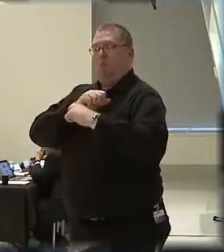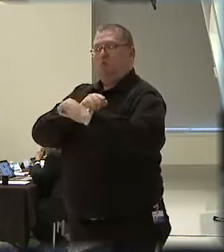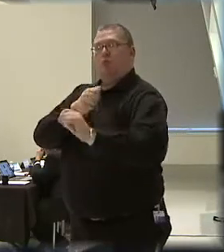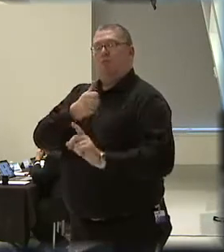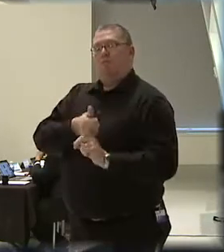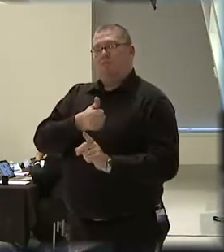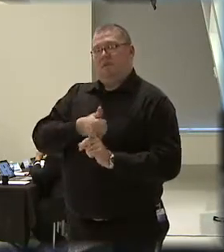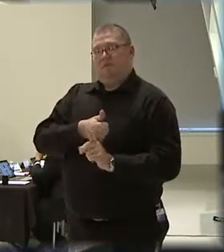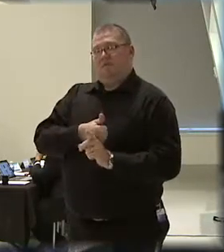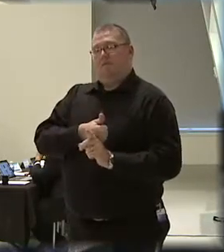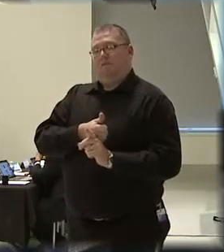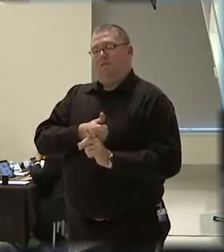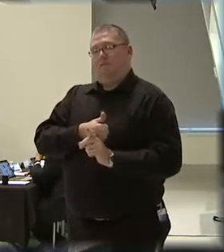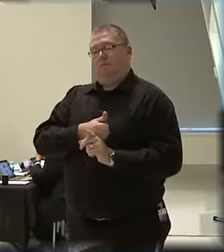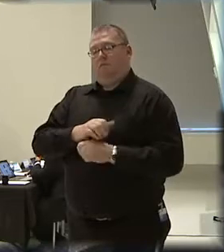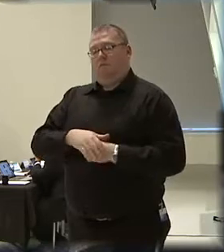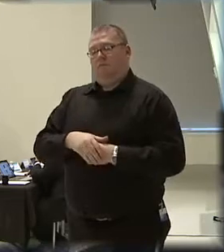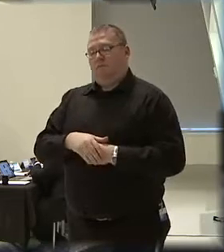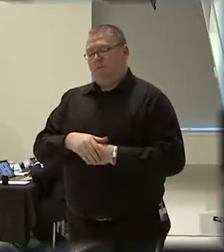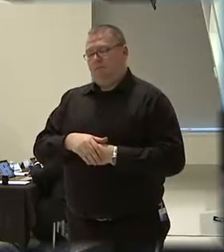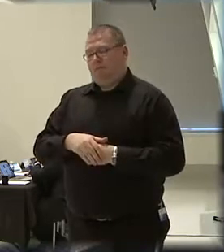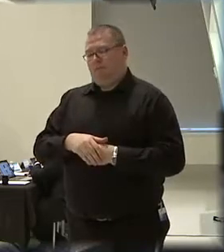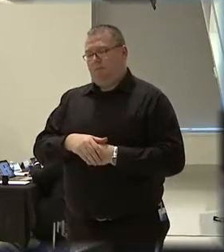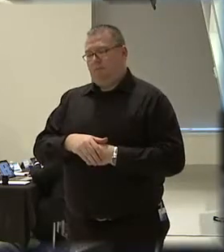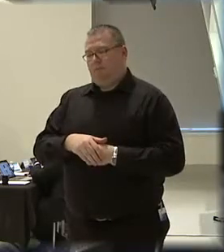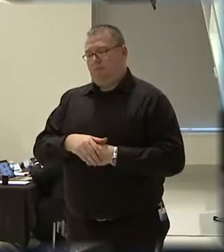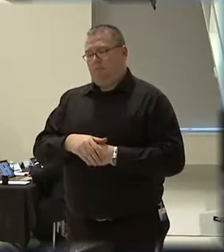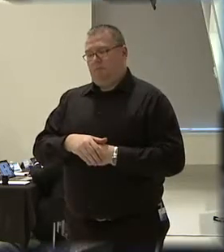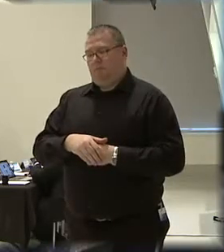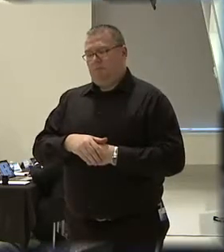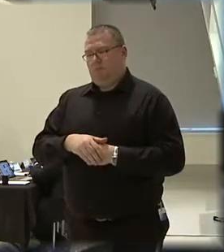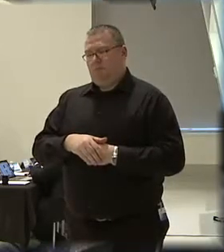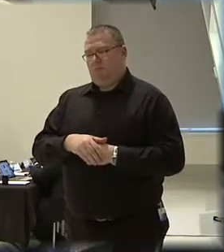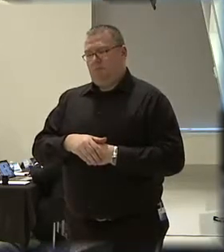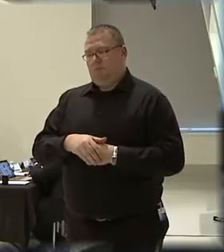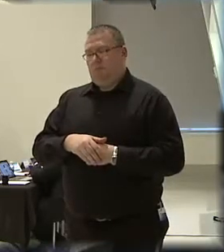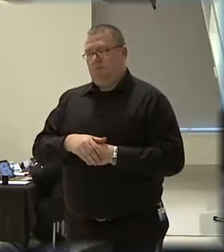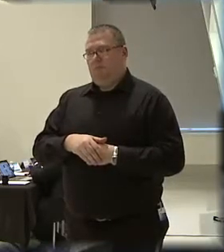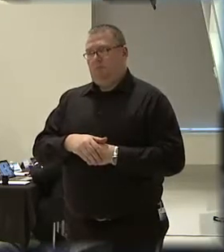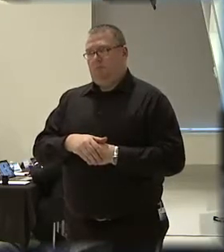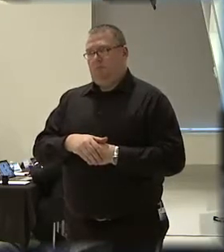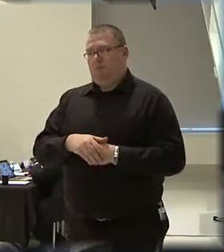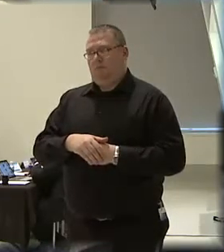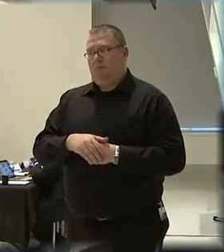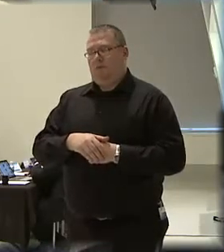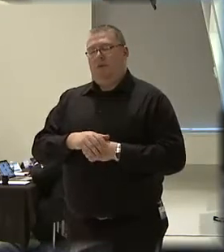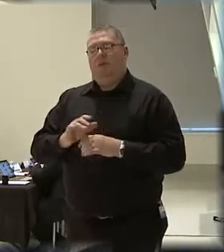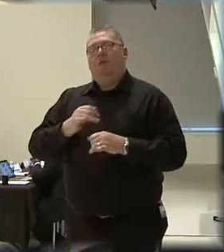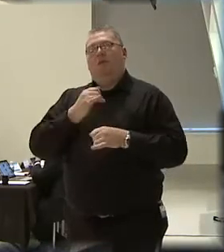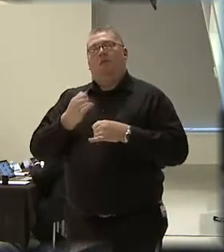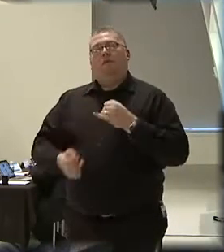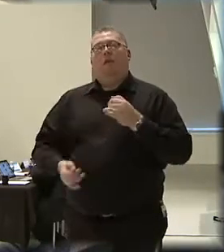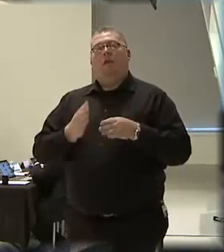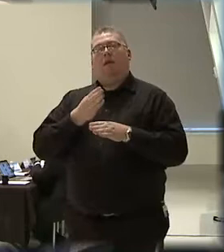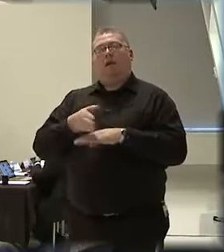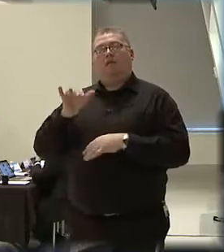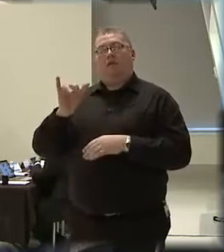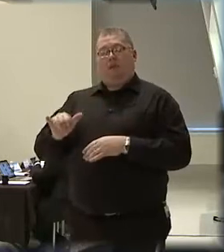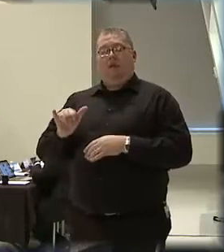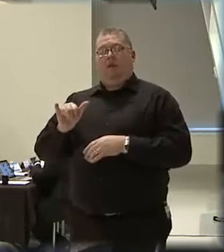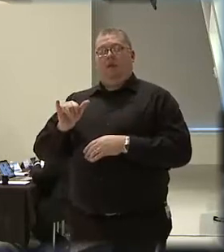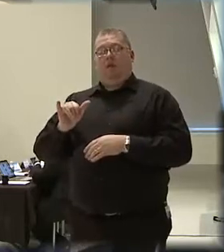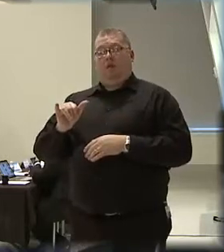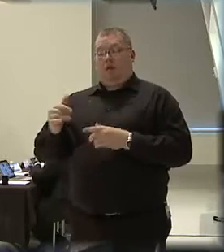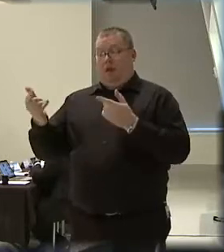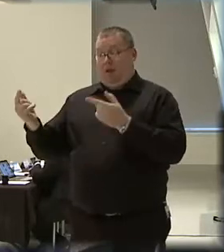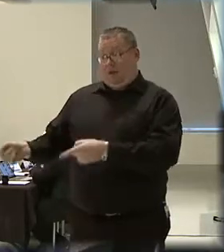quote, from them, false complaints. And finally, after the Oscar Grant tragedy, there seemed to be an expectation by the public